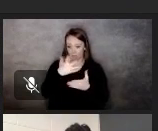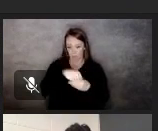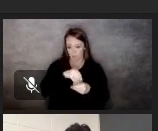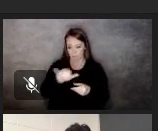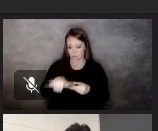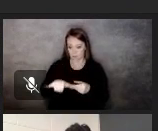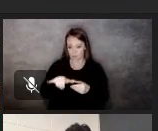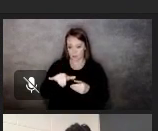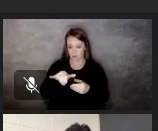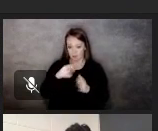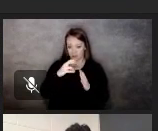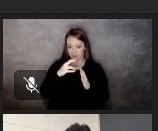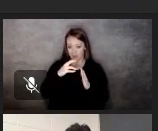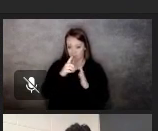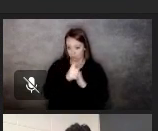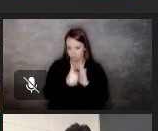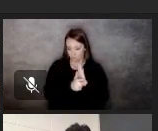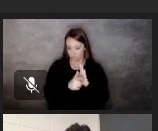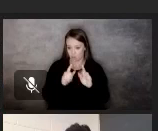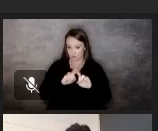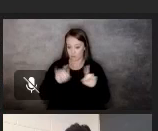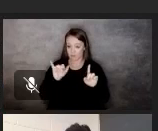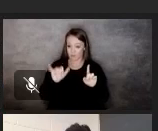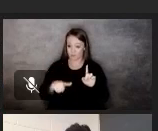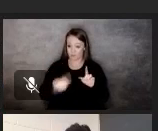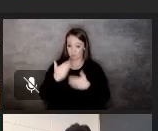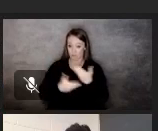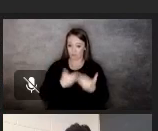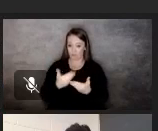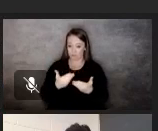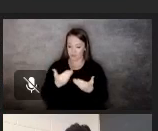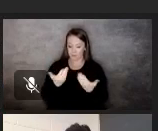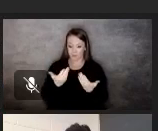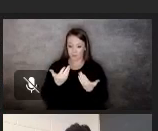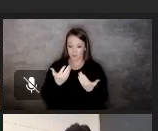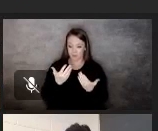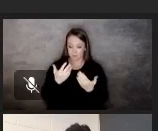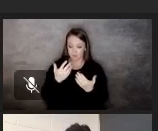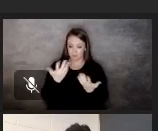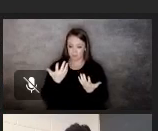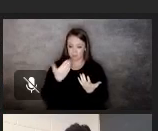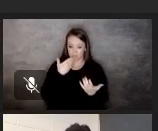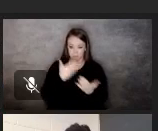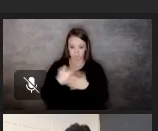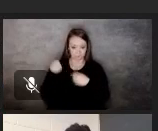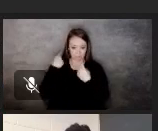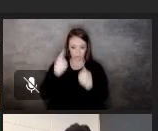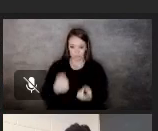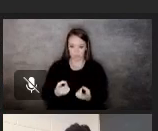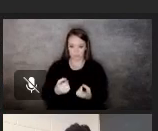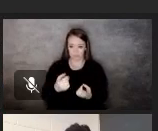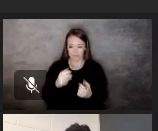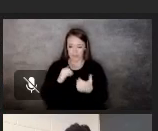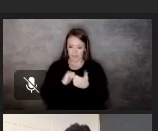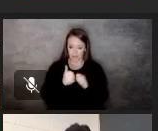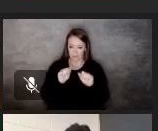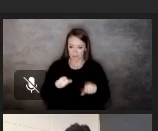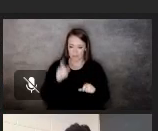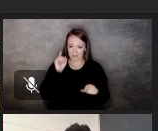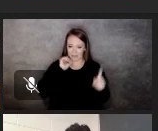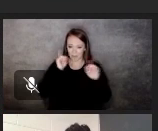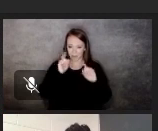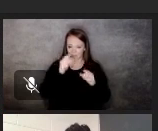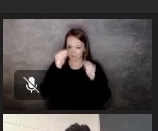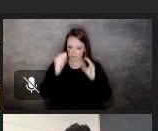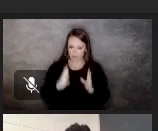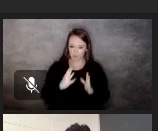is tried and true. It's the best way to hear teacher voice and public voice, and then just to offer that congruency